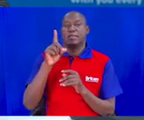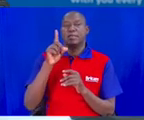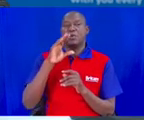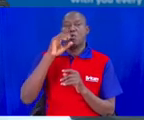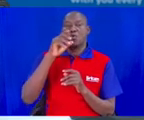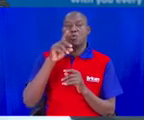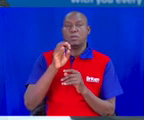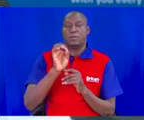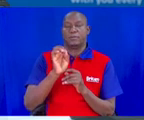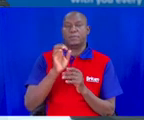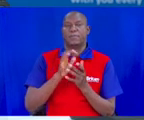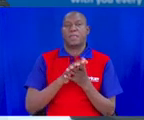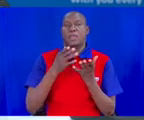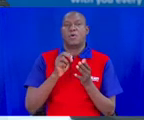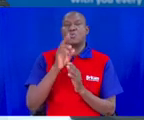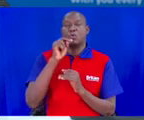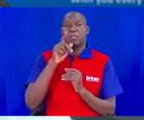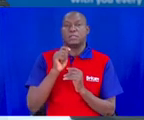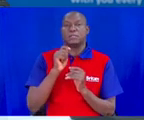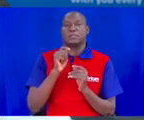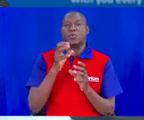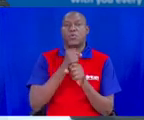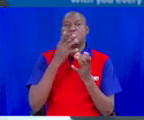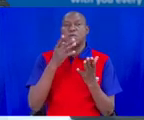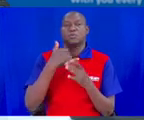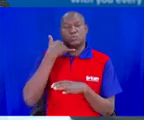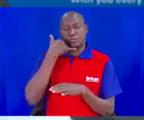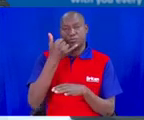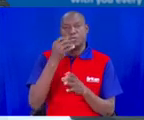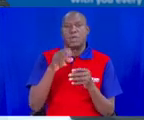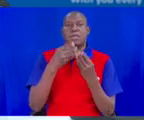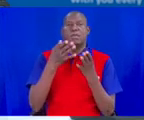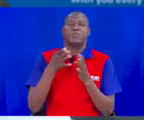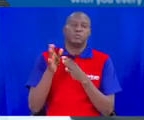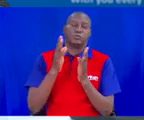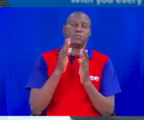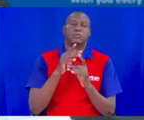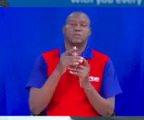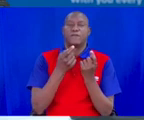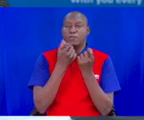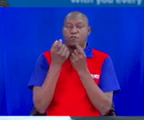I invite unit holders to dial in. We'll receive a few questions and then